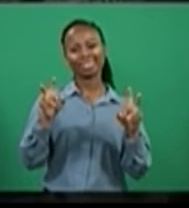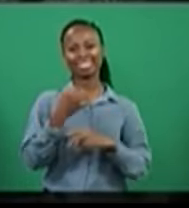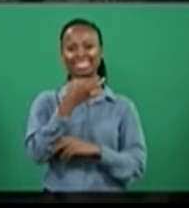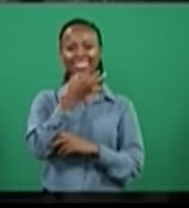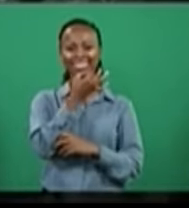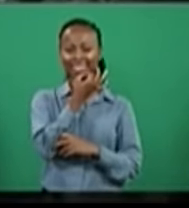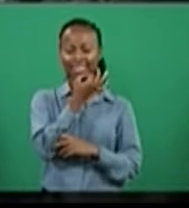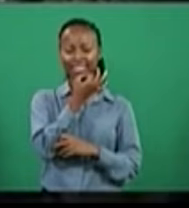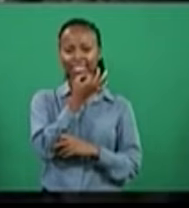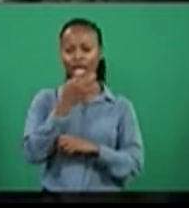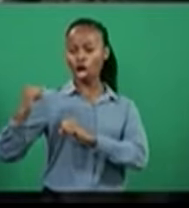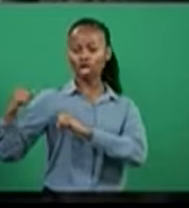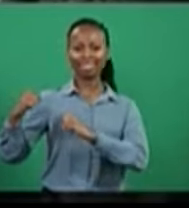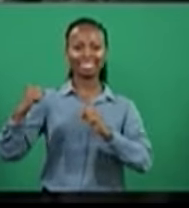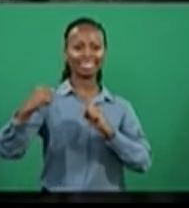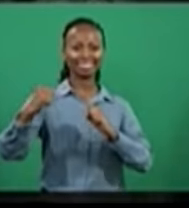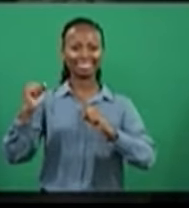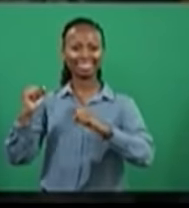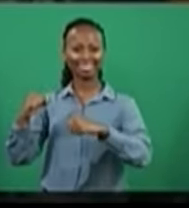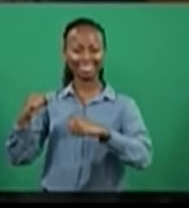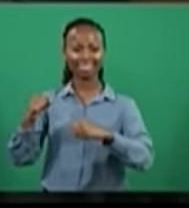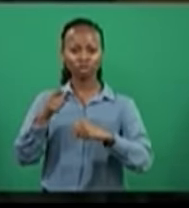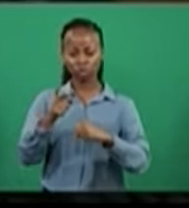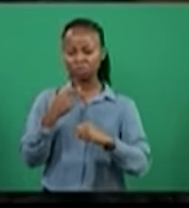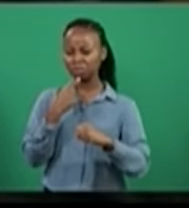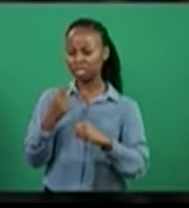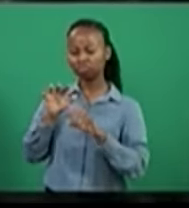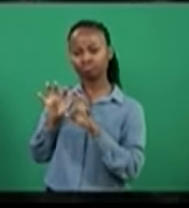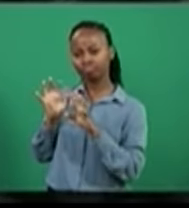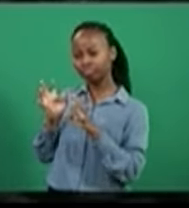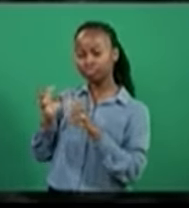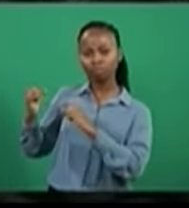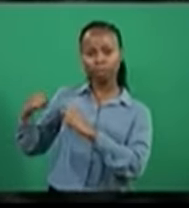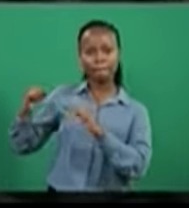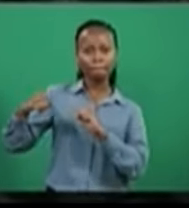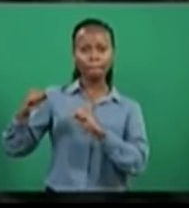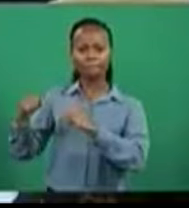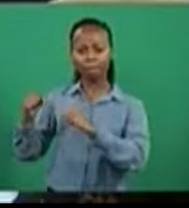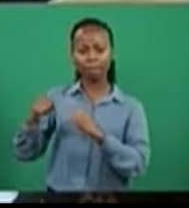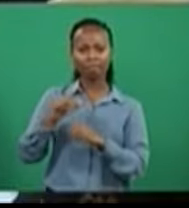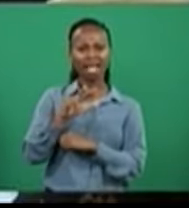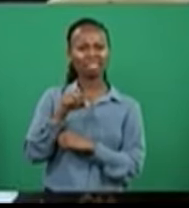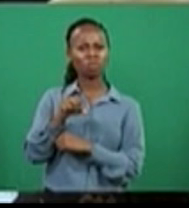sufficient consensus in arriving at today's monetary policy decision?